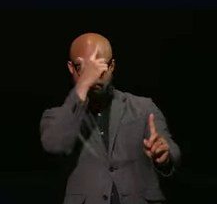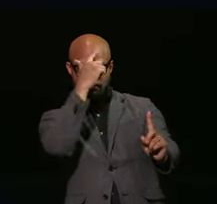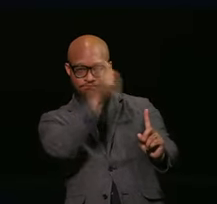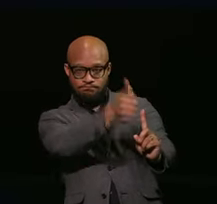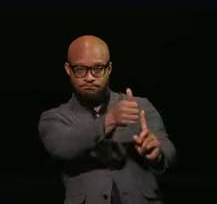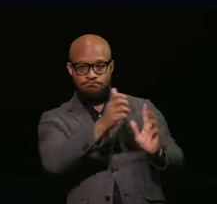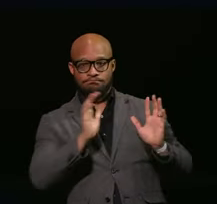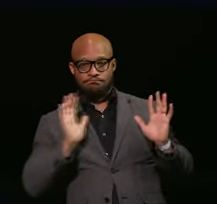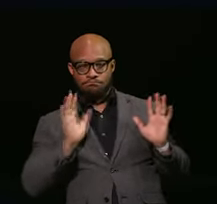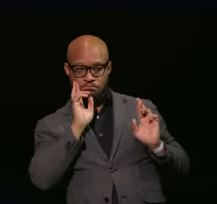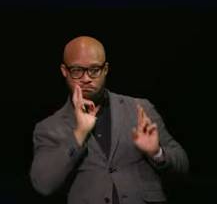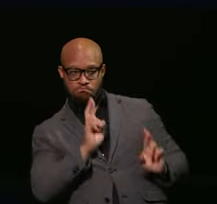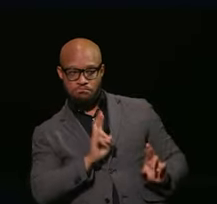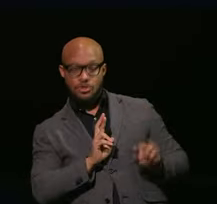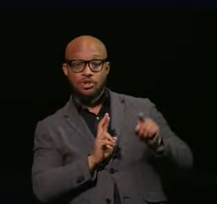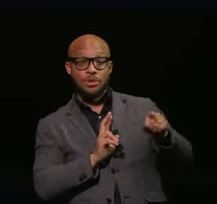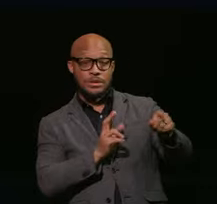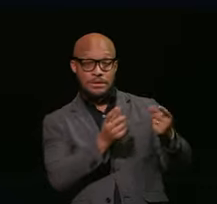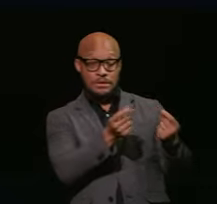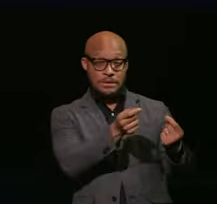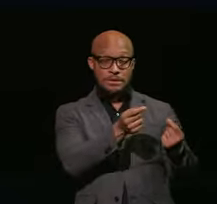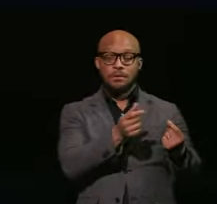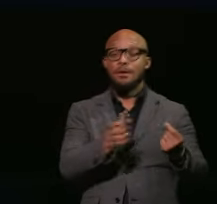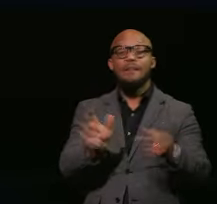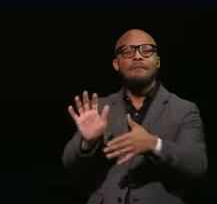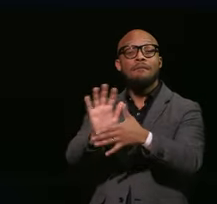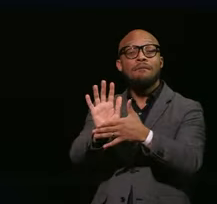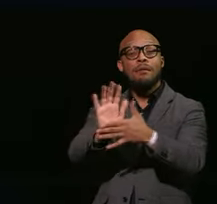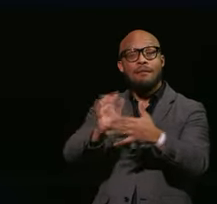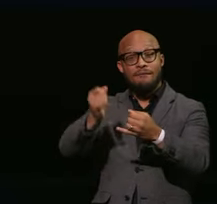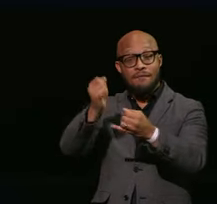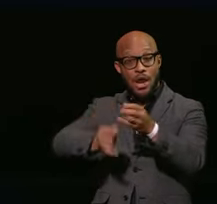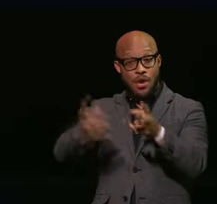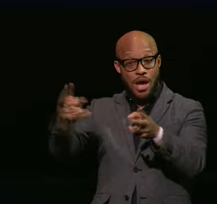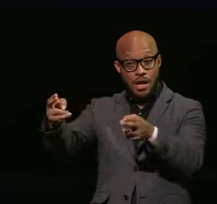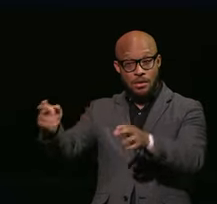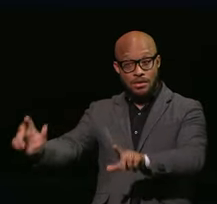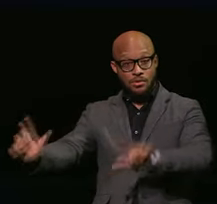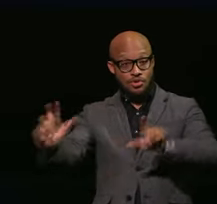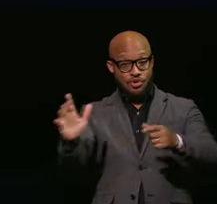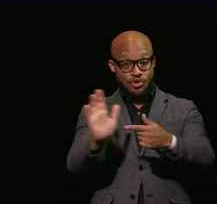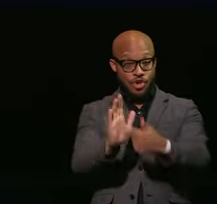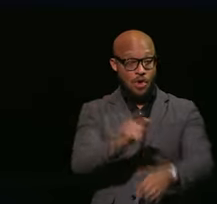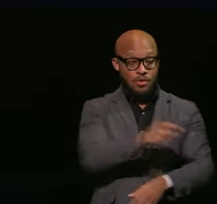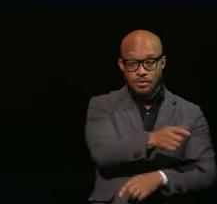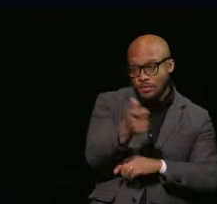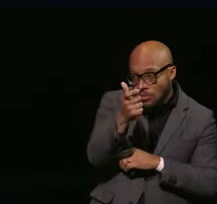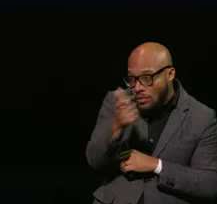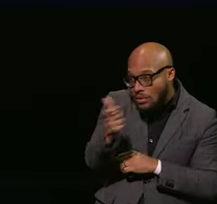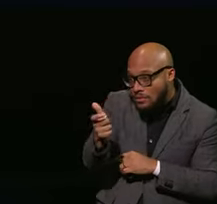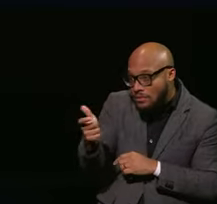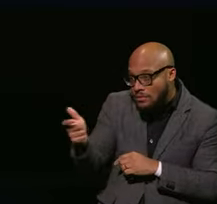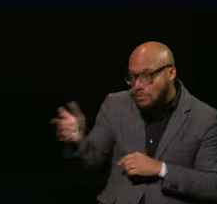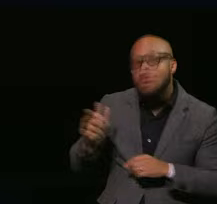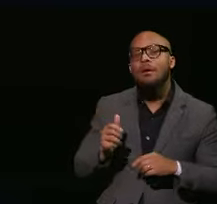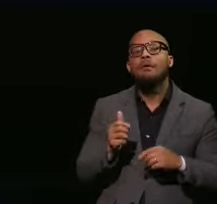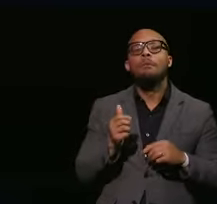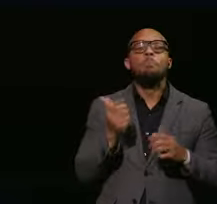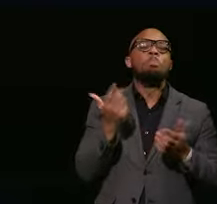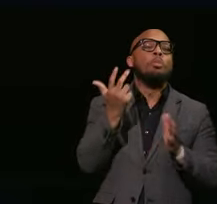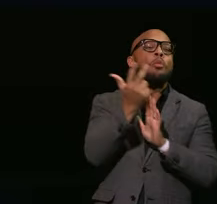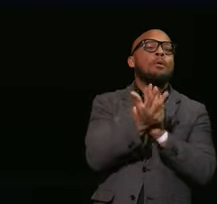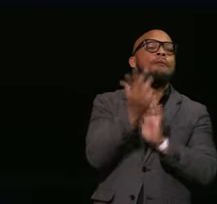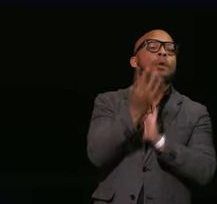and then I remember Zooming with them, you know, a few hours afterwards, and I just saw their faces, and there was so much peace